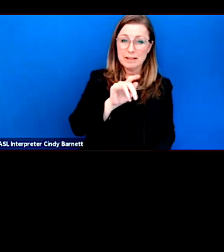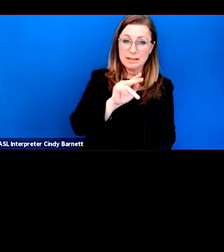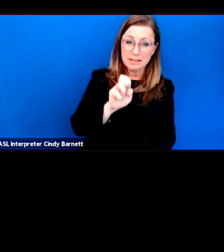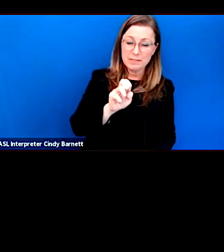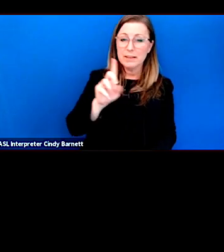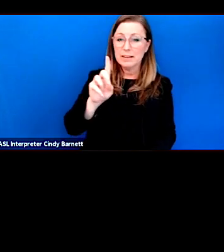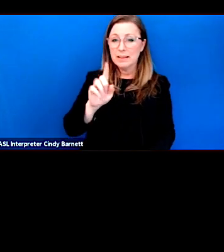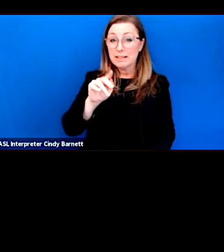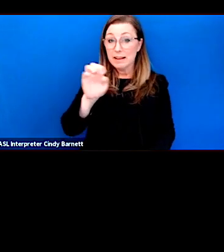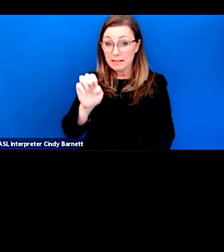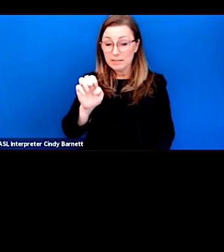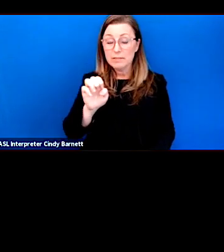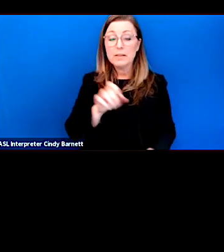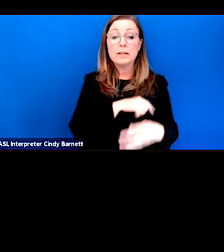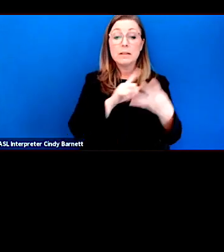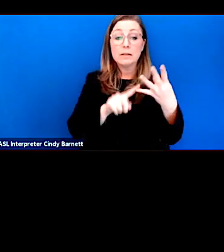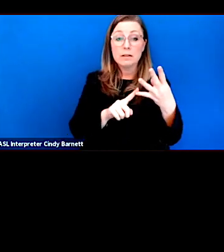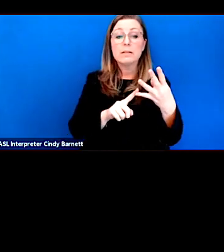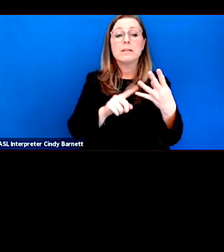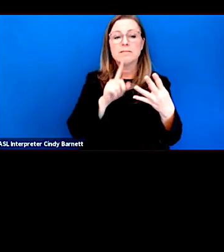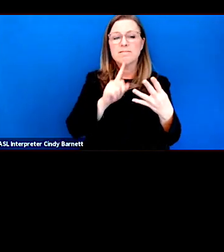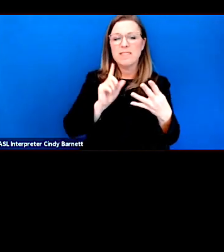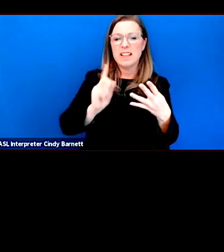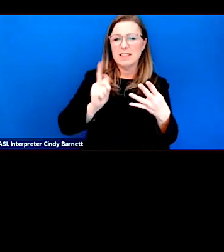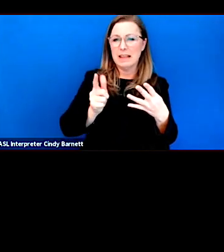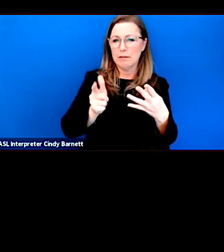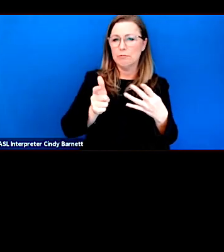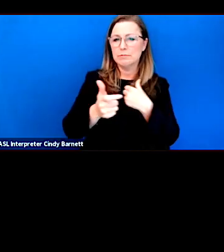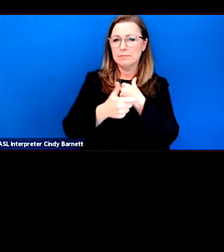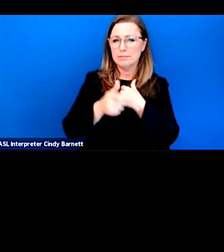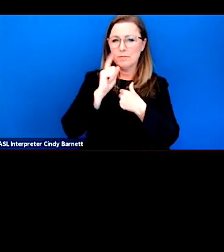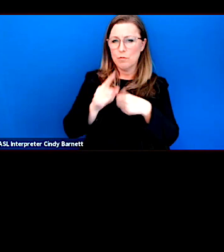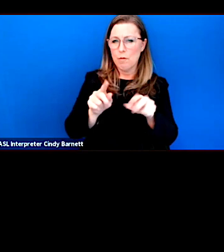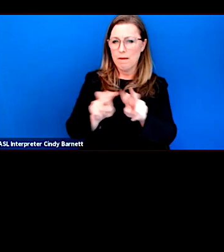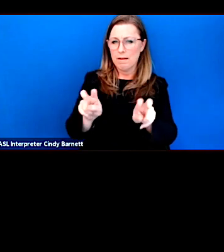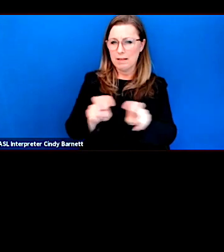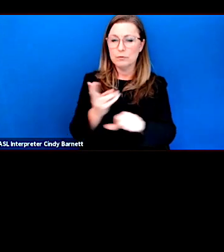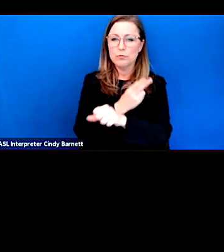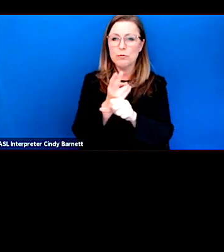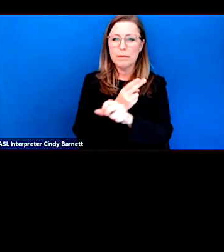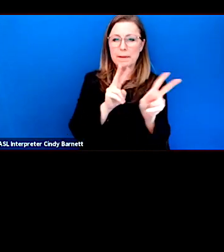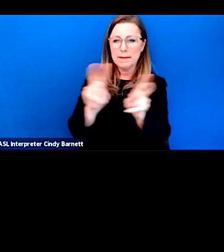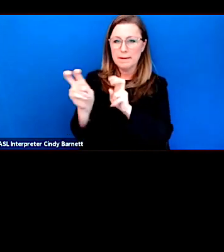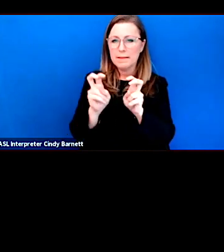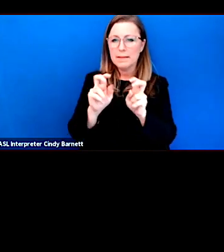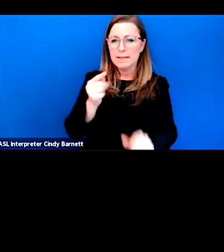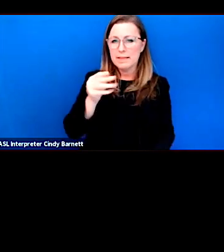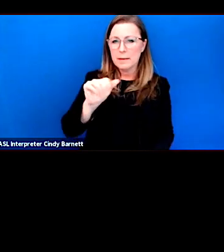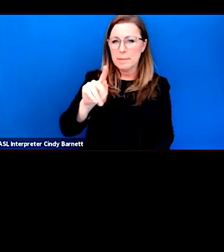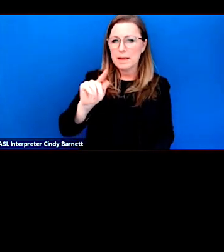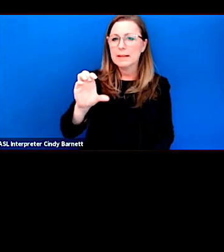latter stages of analysis, including second cycle coding using thematic analysis.